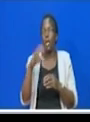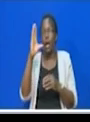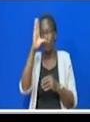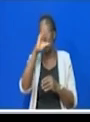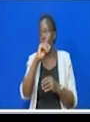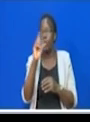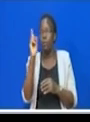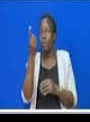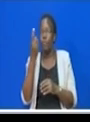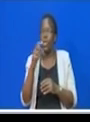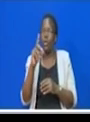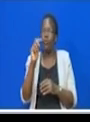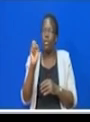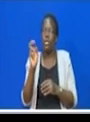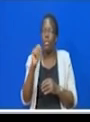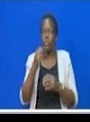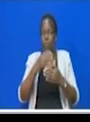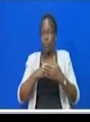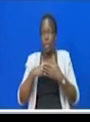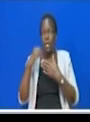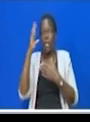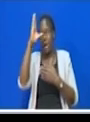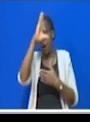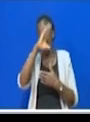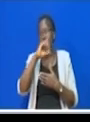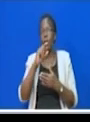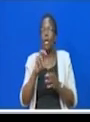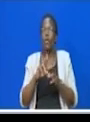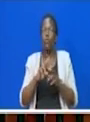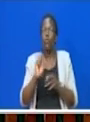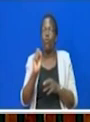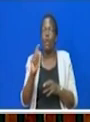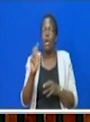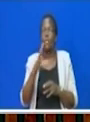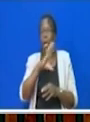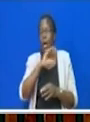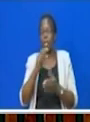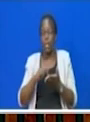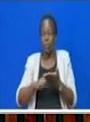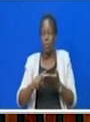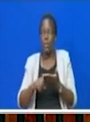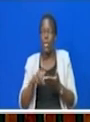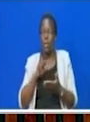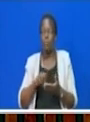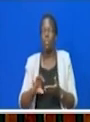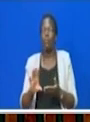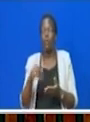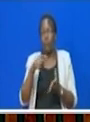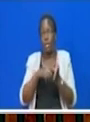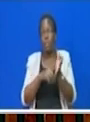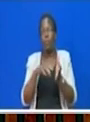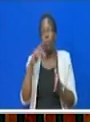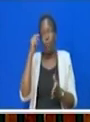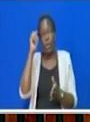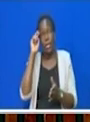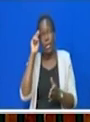between African rulers and the Europeans themselves. For example, you can remember when we had